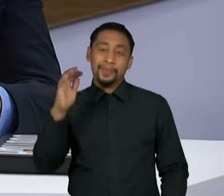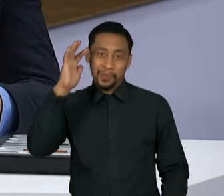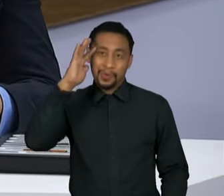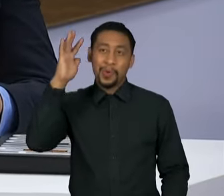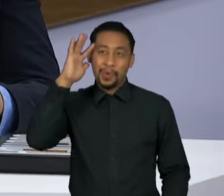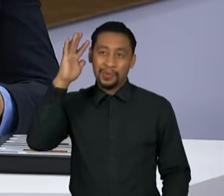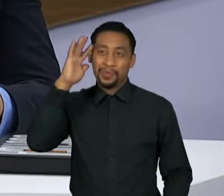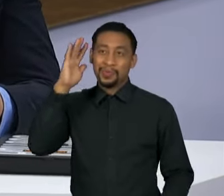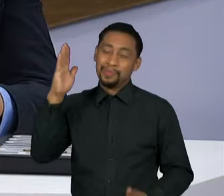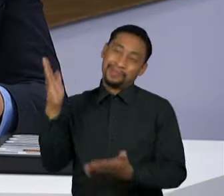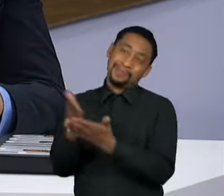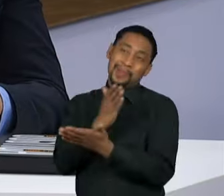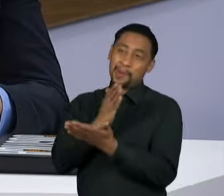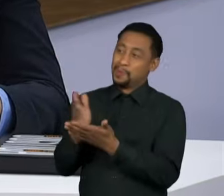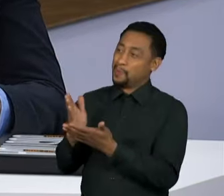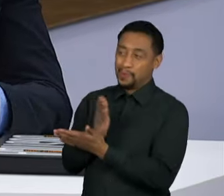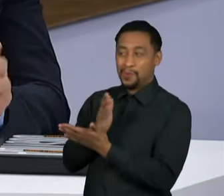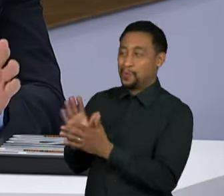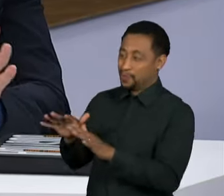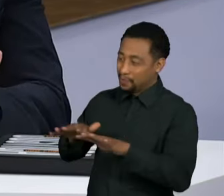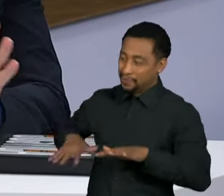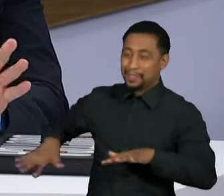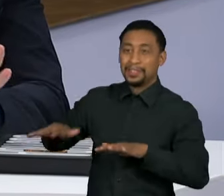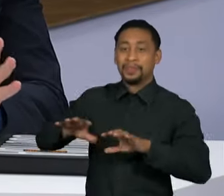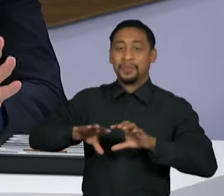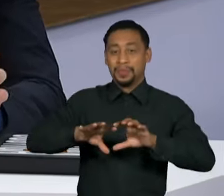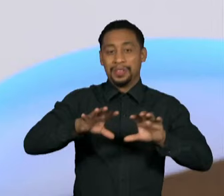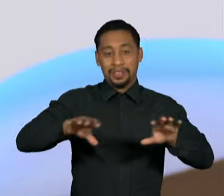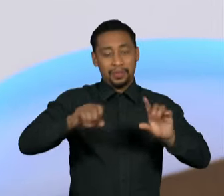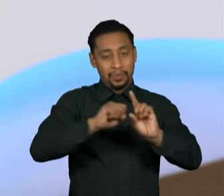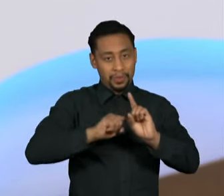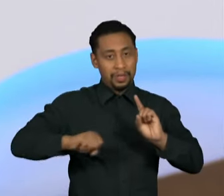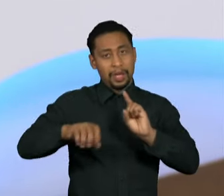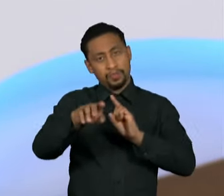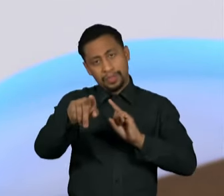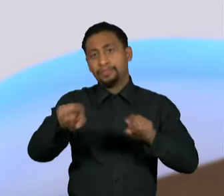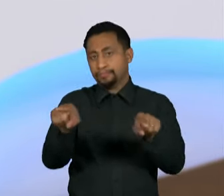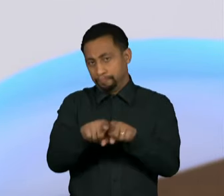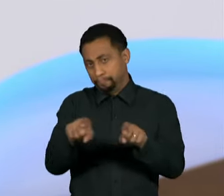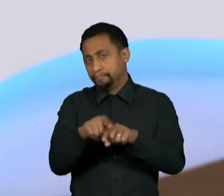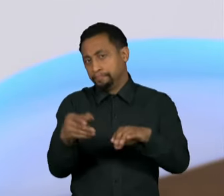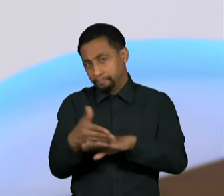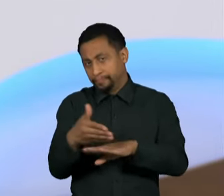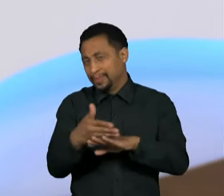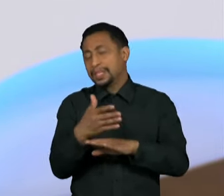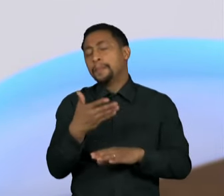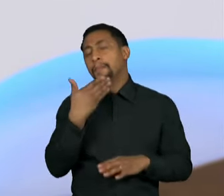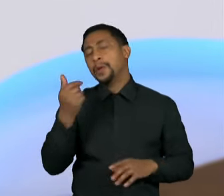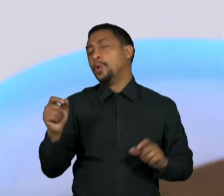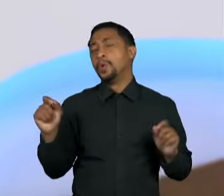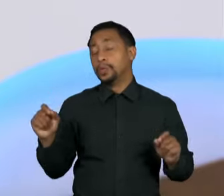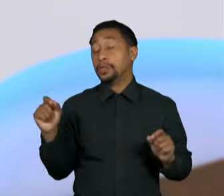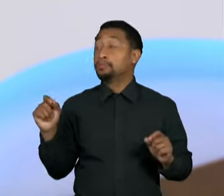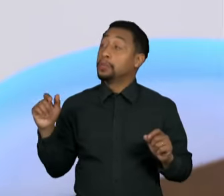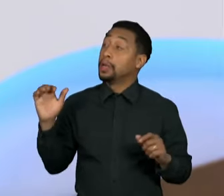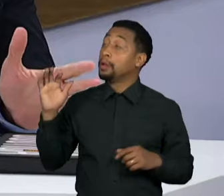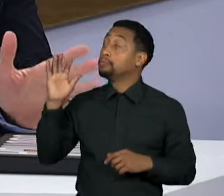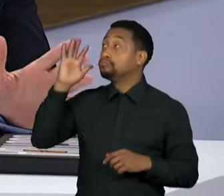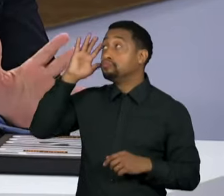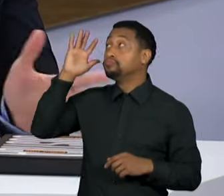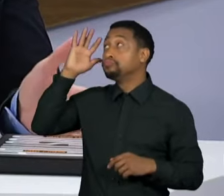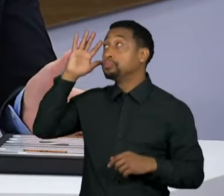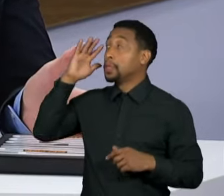também influentes nos rumos da sociedade, o que é melhor? Manter uma certa ilusão de neutralidade, mas que